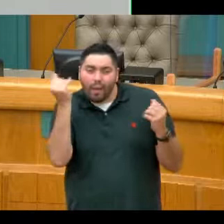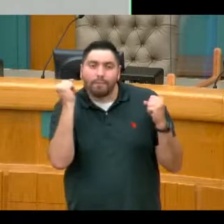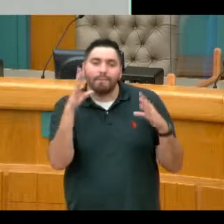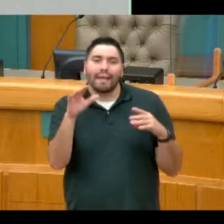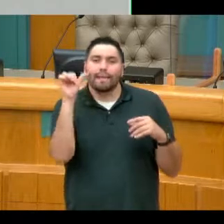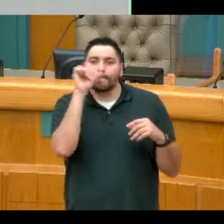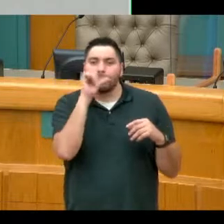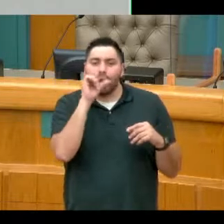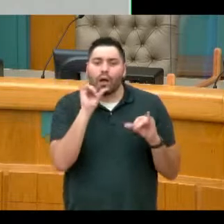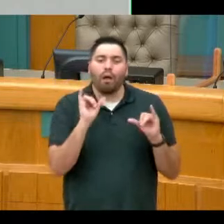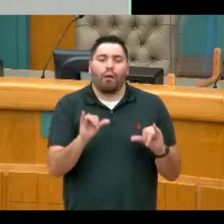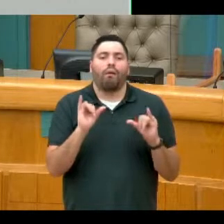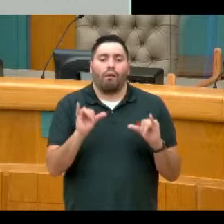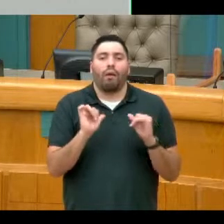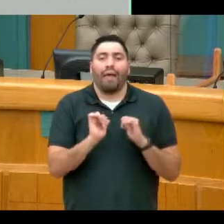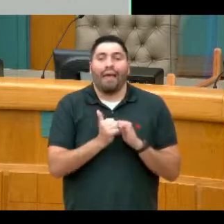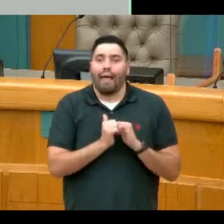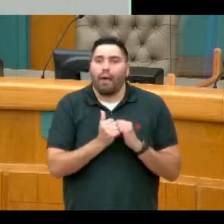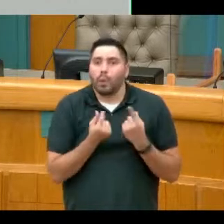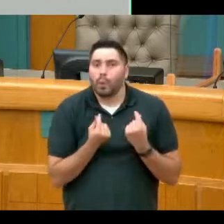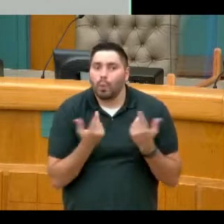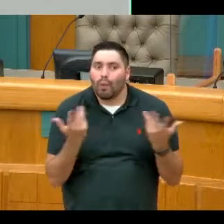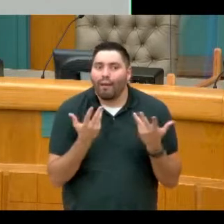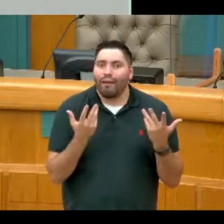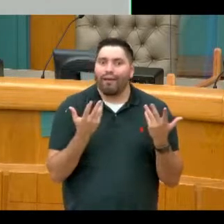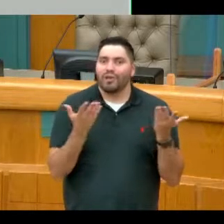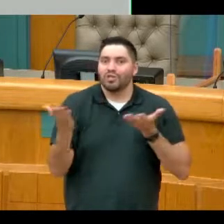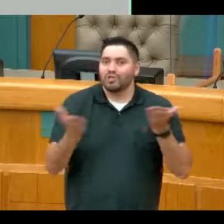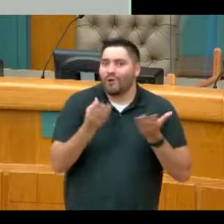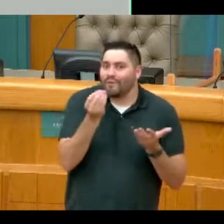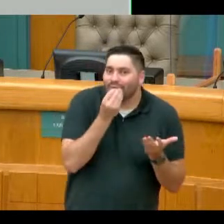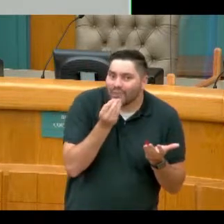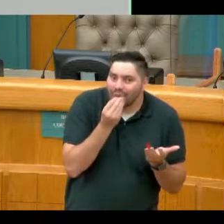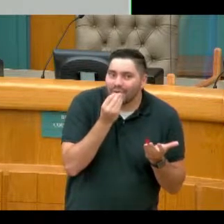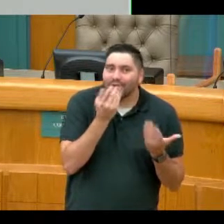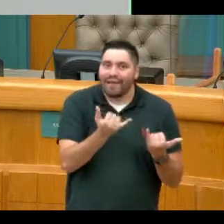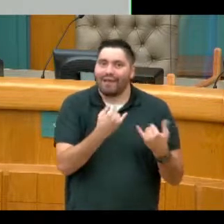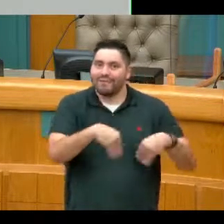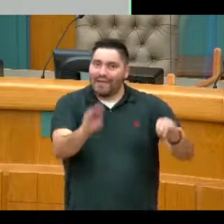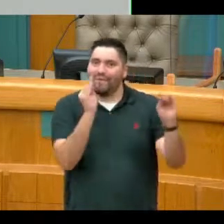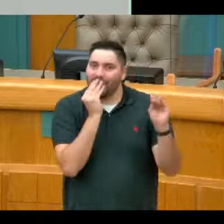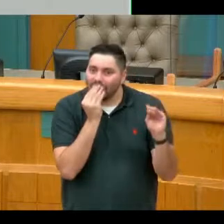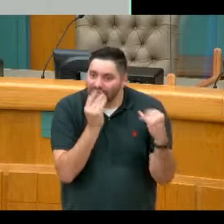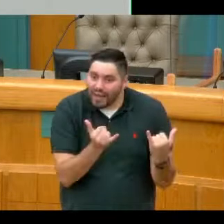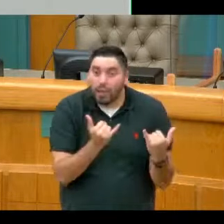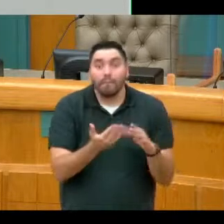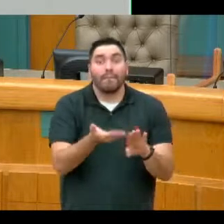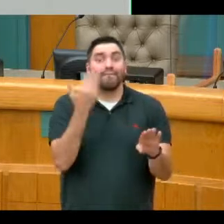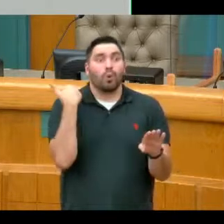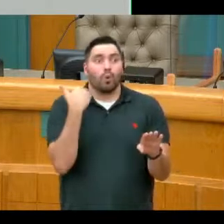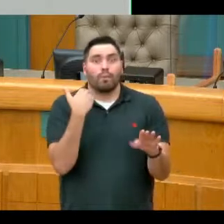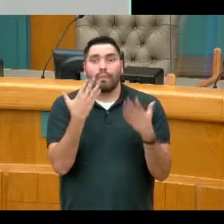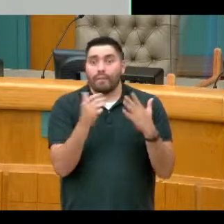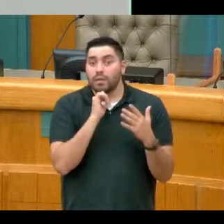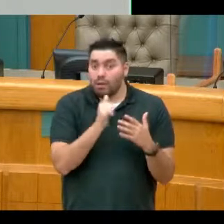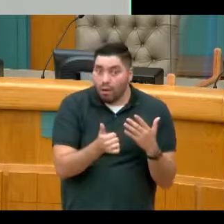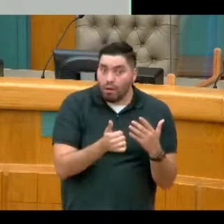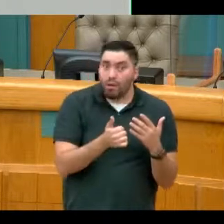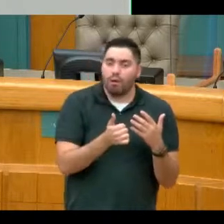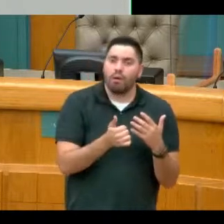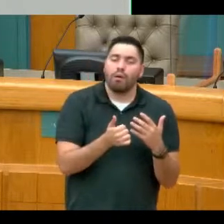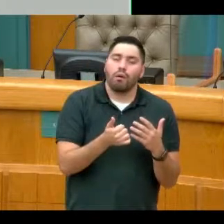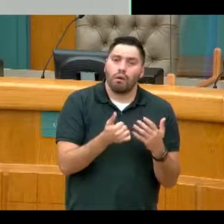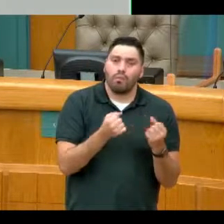like. You can see there's a very, very slight uptick in the amount of bar traffic if you look really closely, but really it's remained